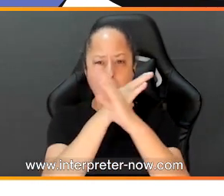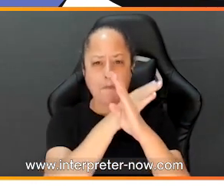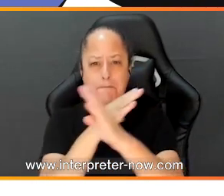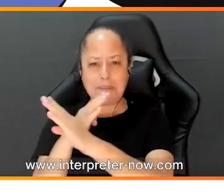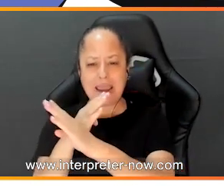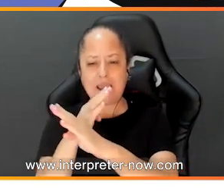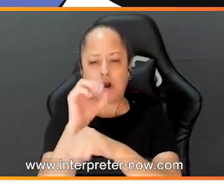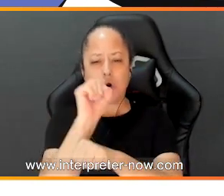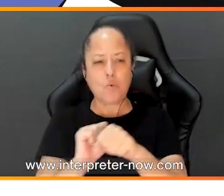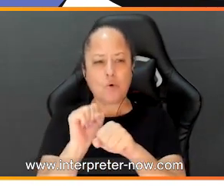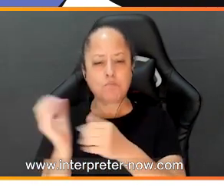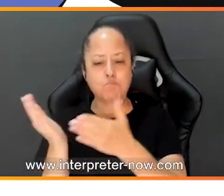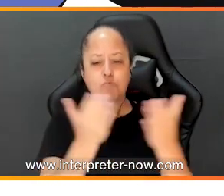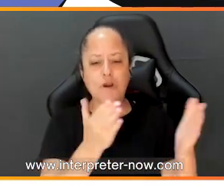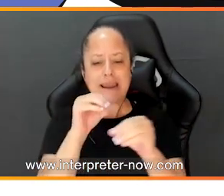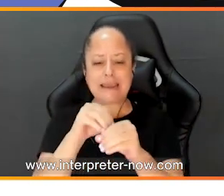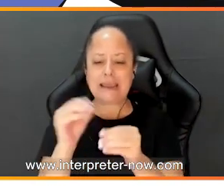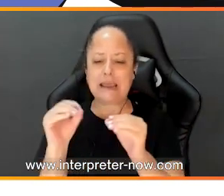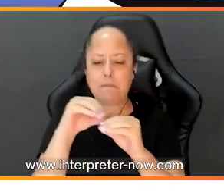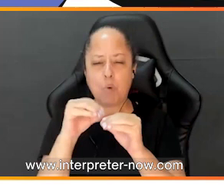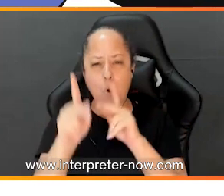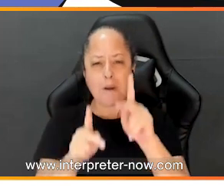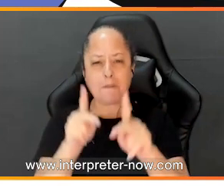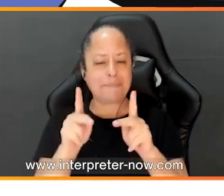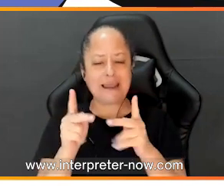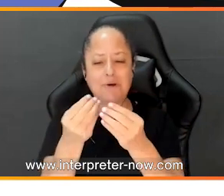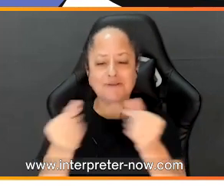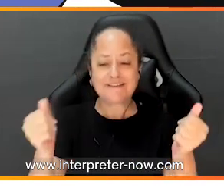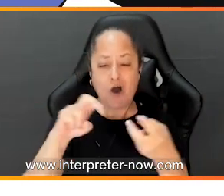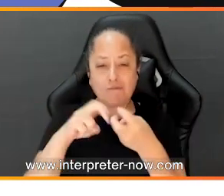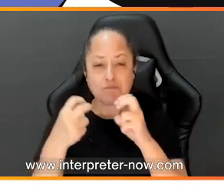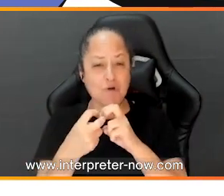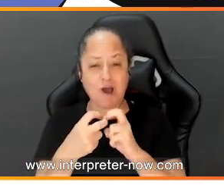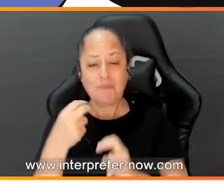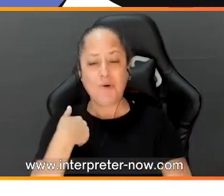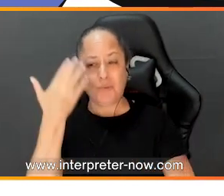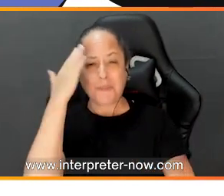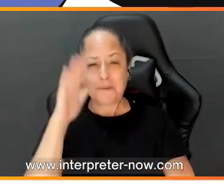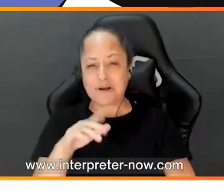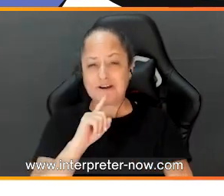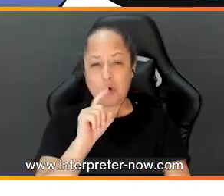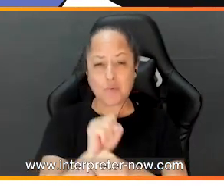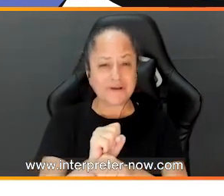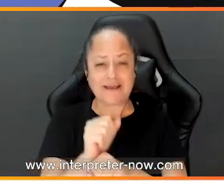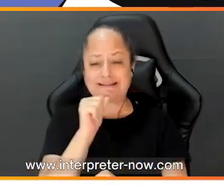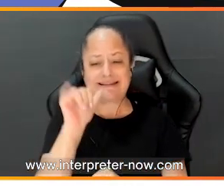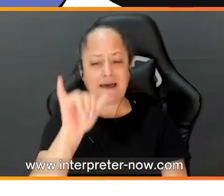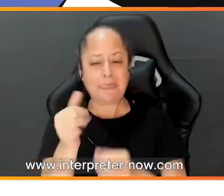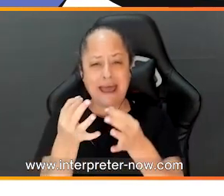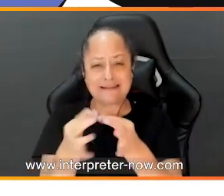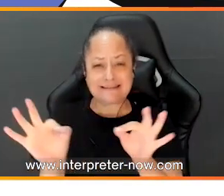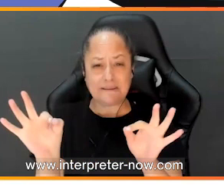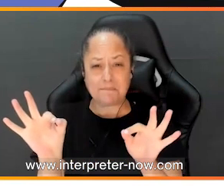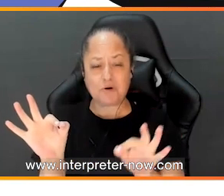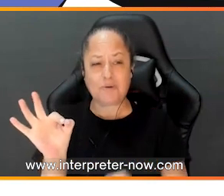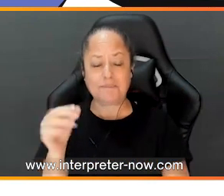of limiting ourselves to, let's just bring in more people and then voila, problems are solved. And we know that the reality isn't that simple.